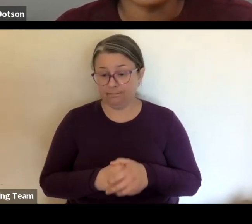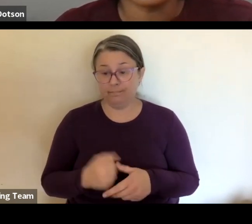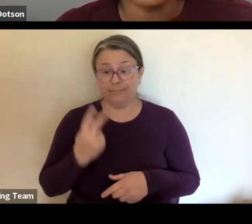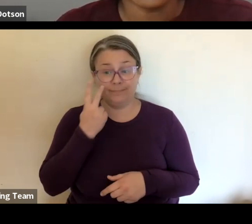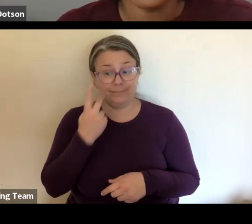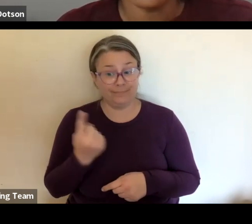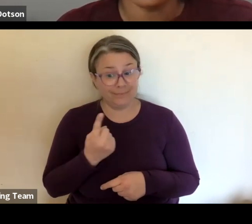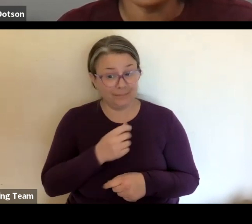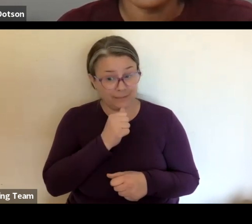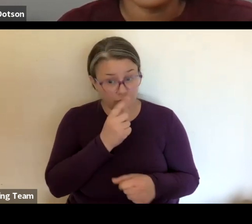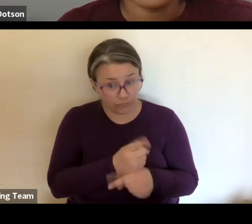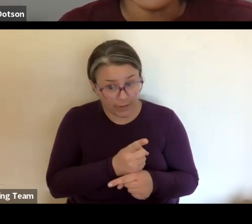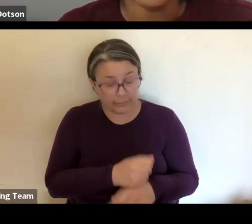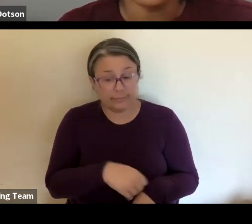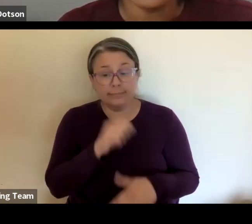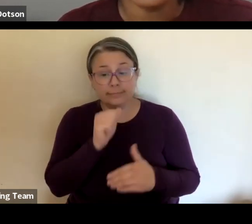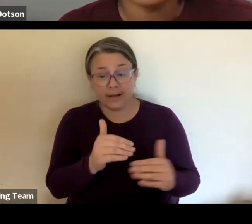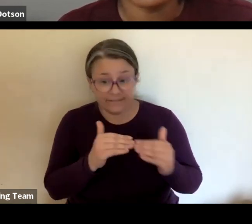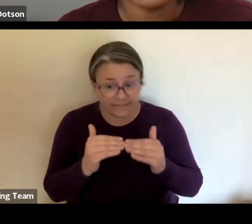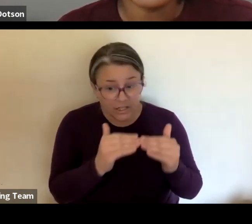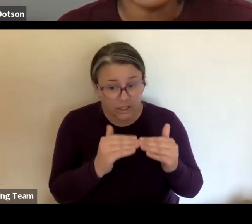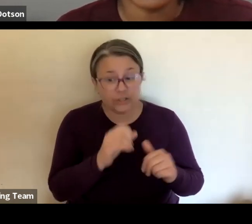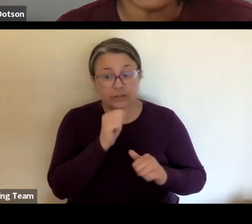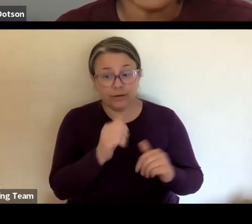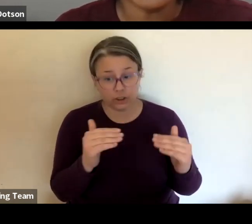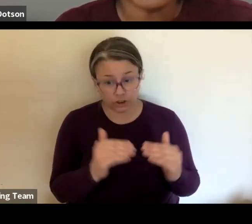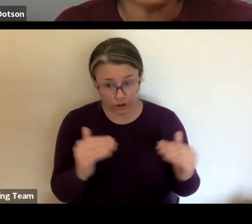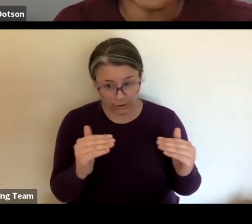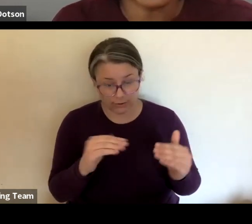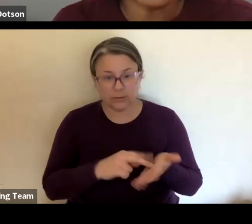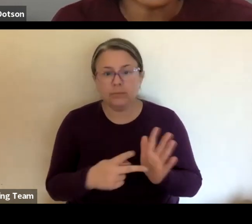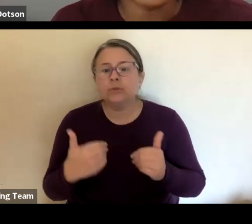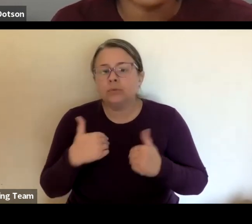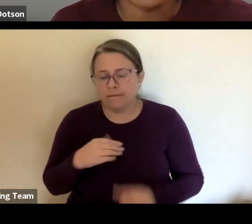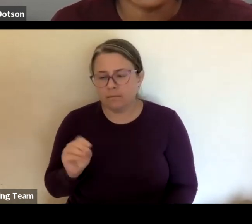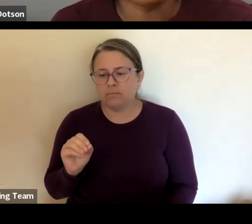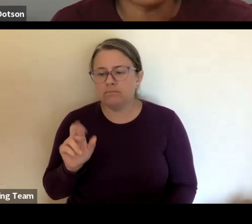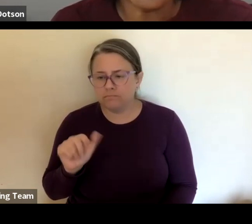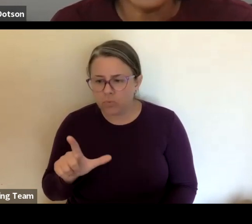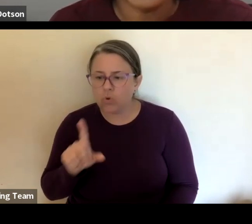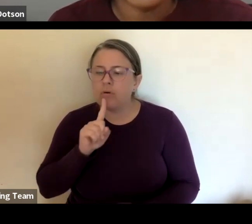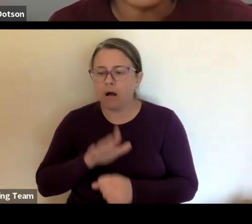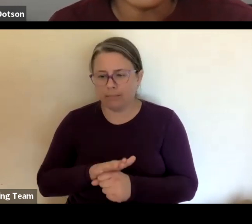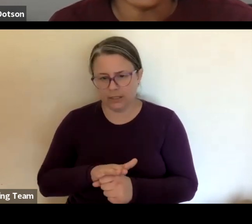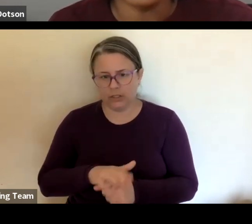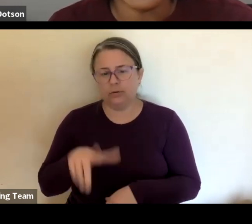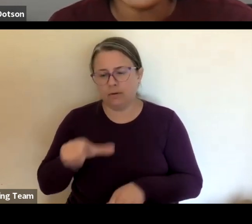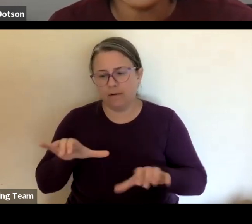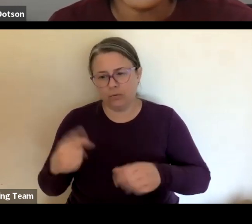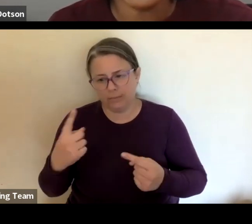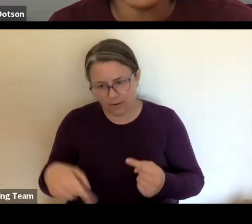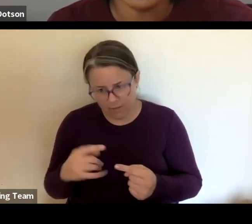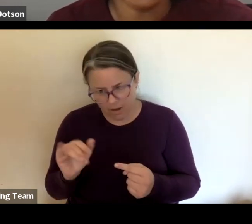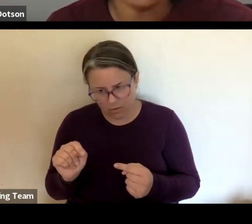about diversity and the research that we do, I do see it as something that's not right, not fair, not just, that we haven't